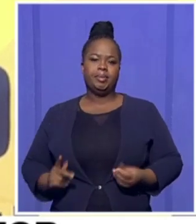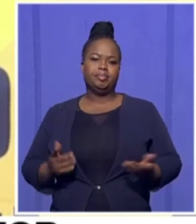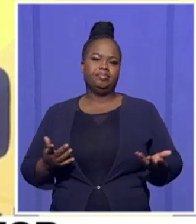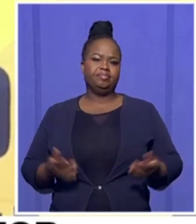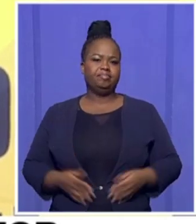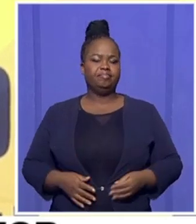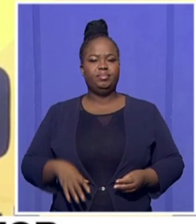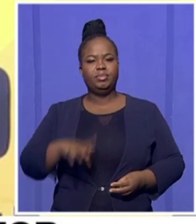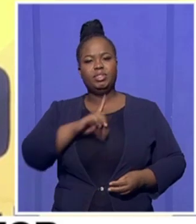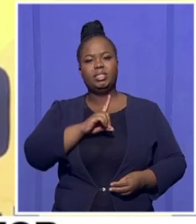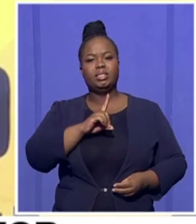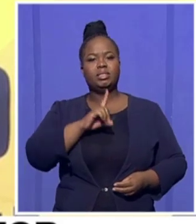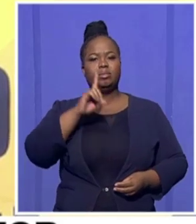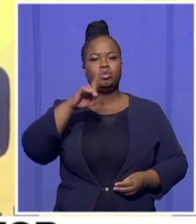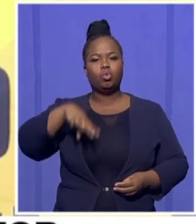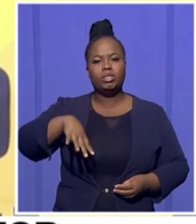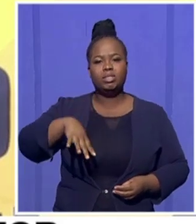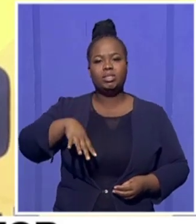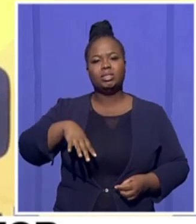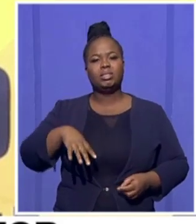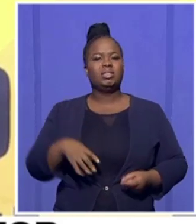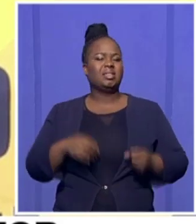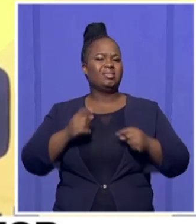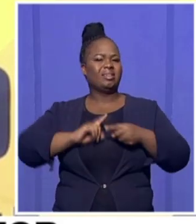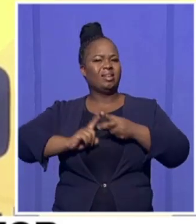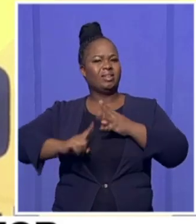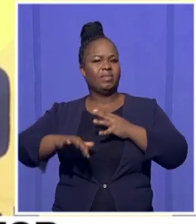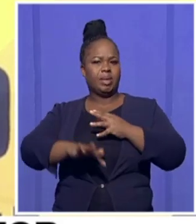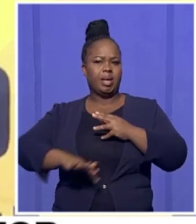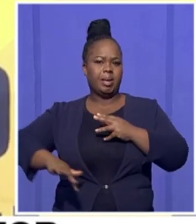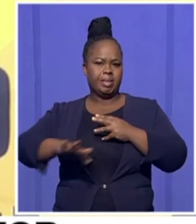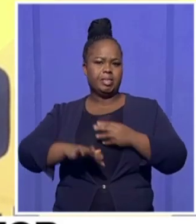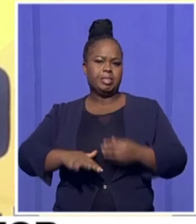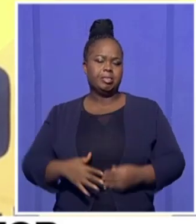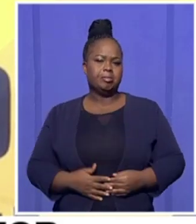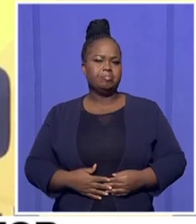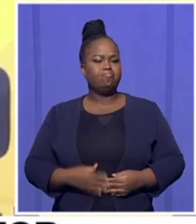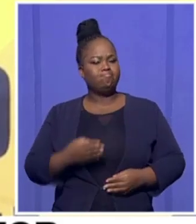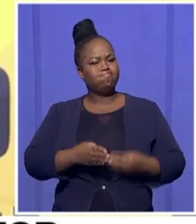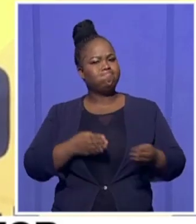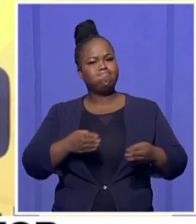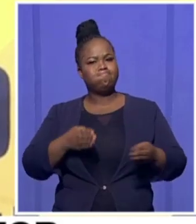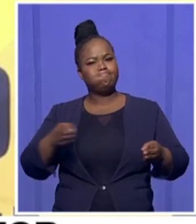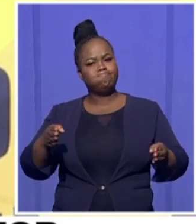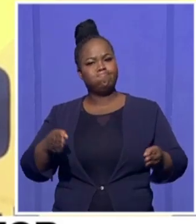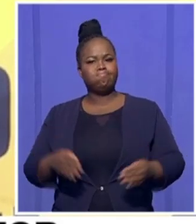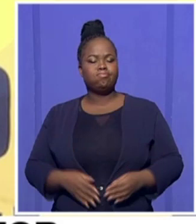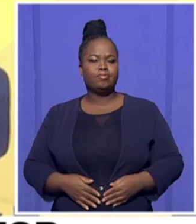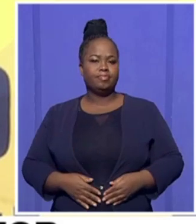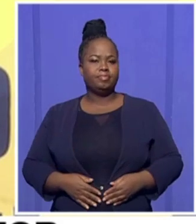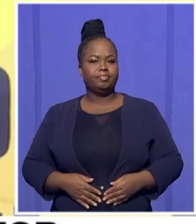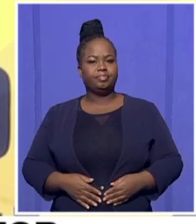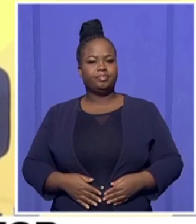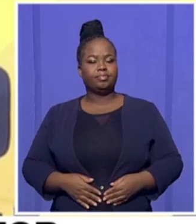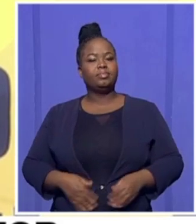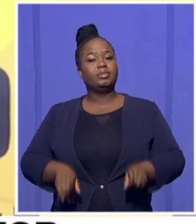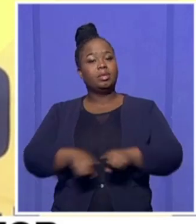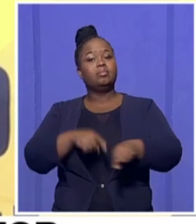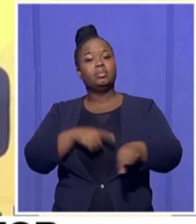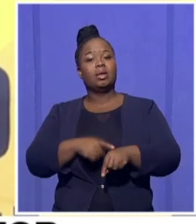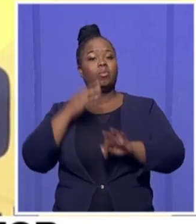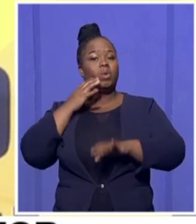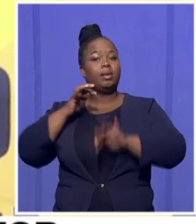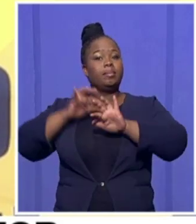in Diepsloot, and many other areas. He would also be in the forefront of pickets,